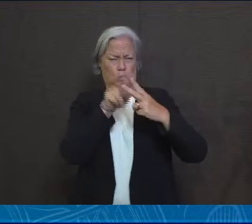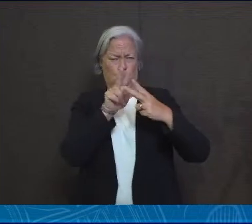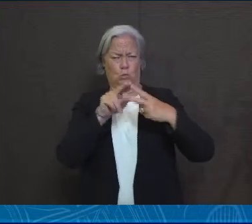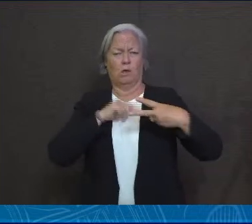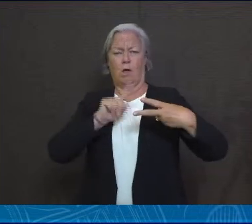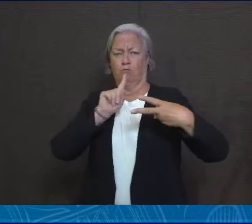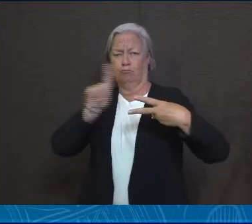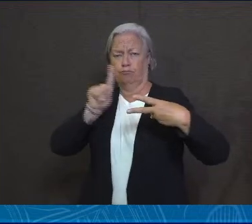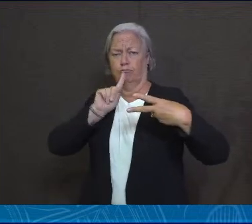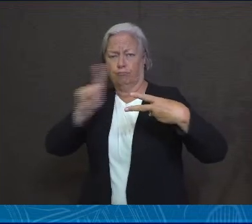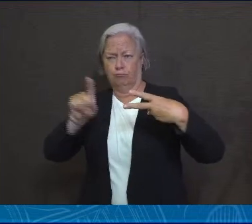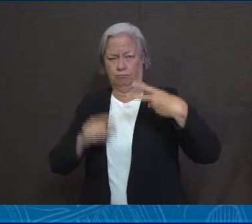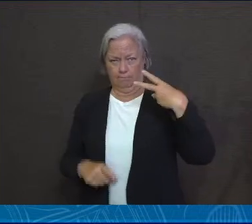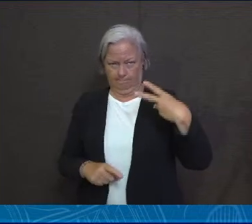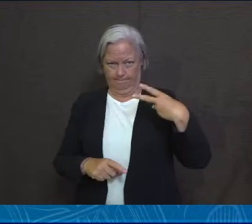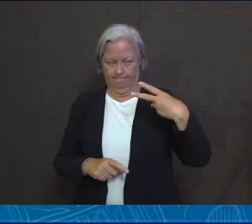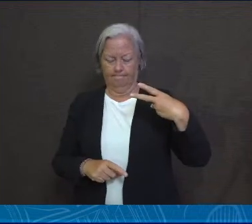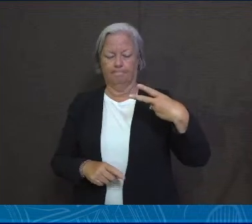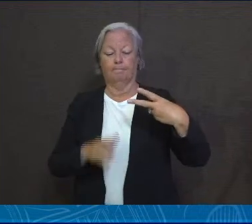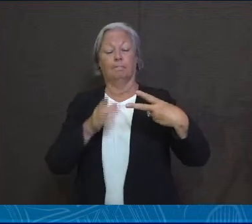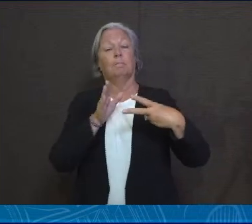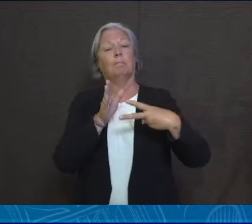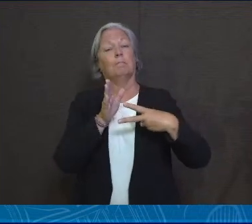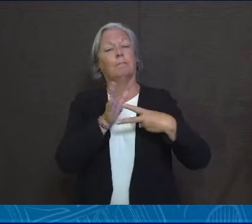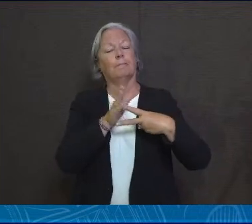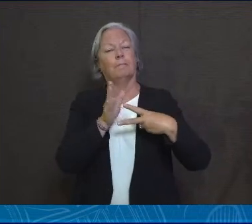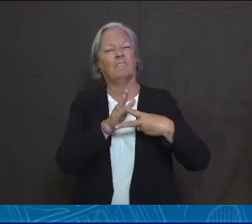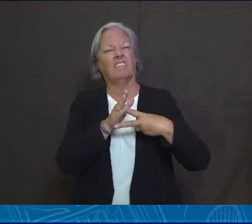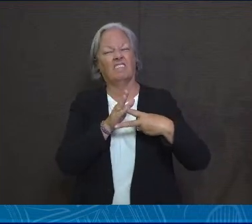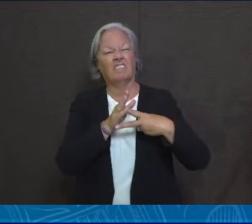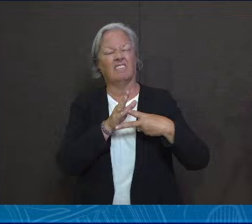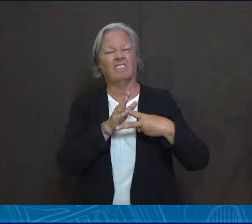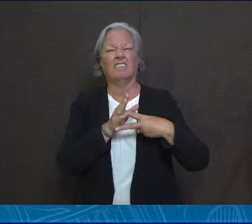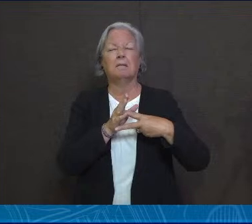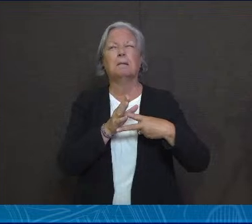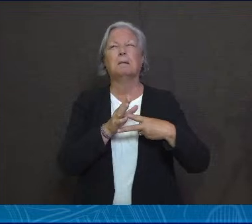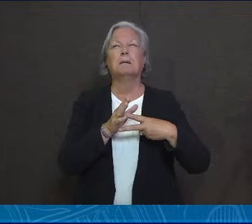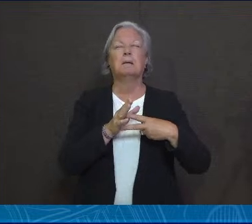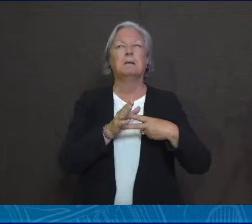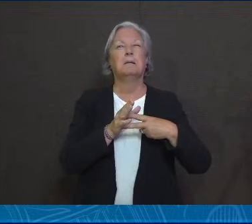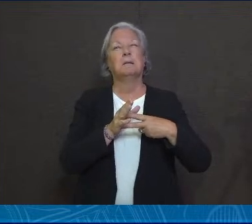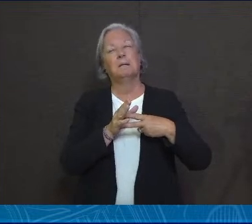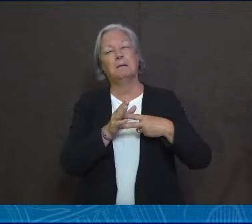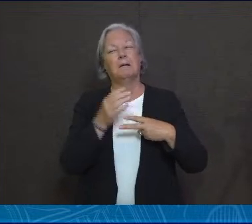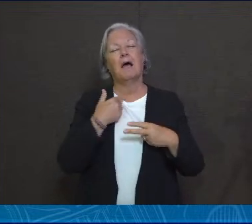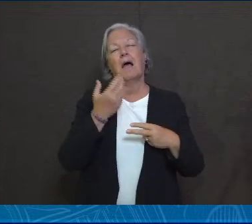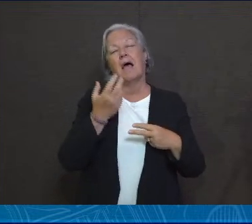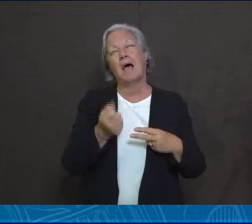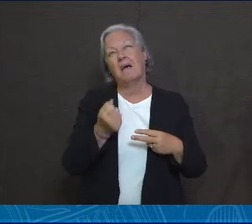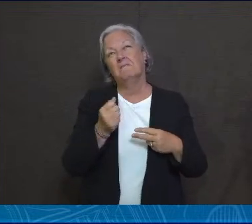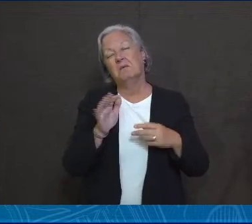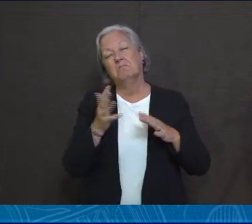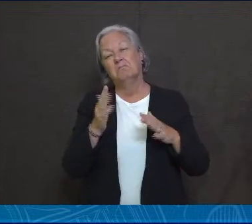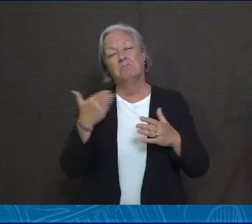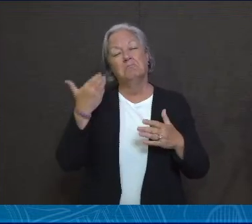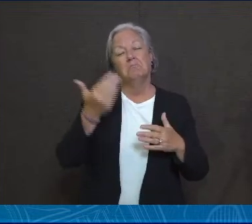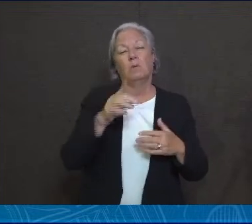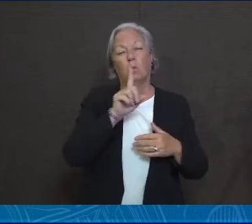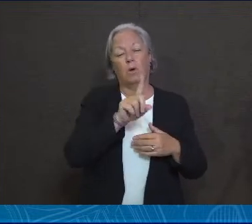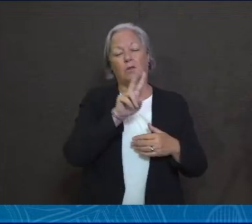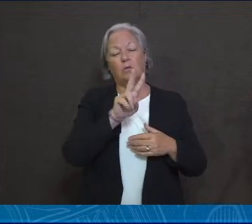is we have only about 120 years of modern